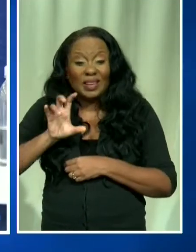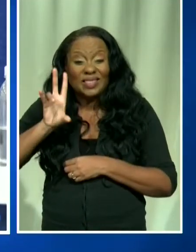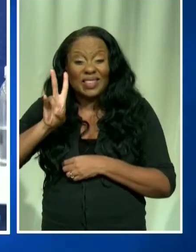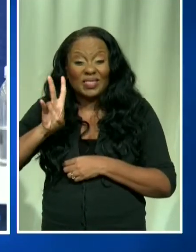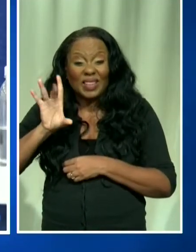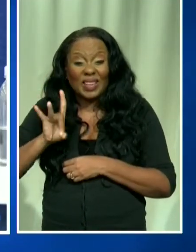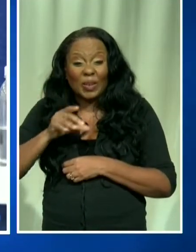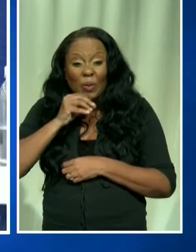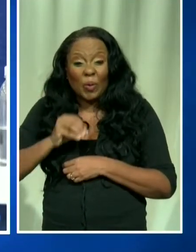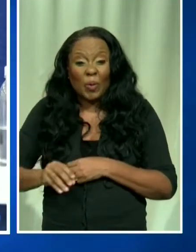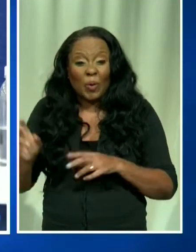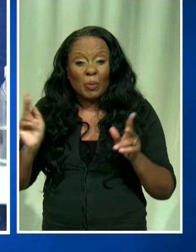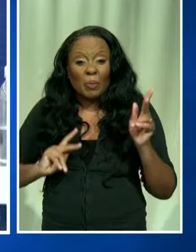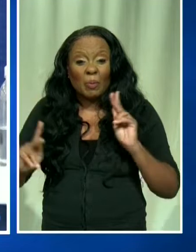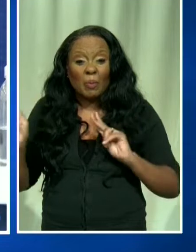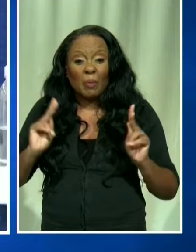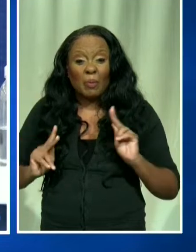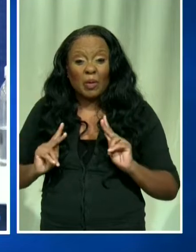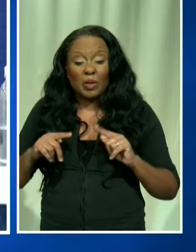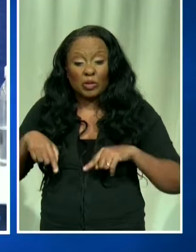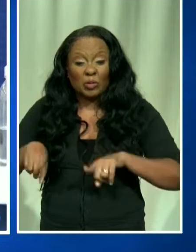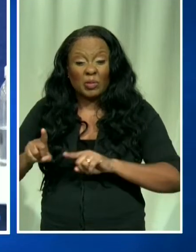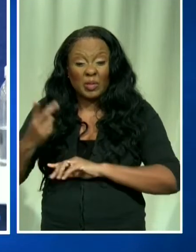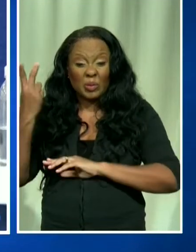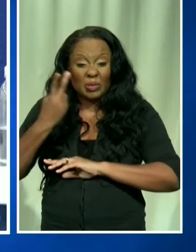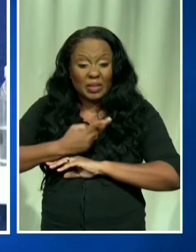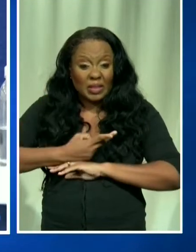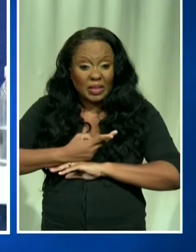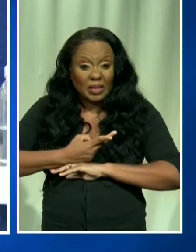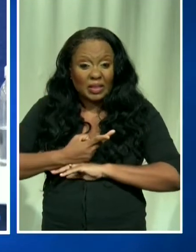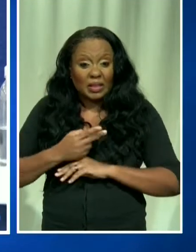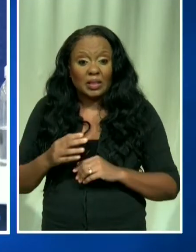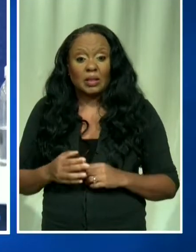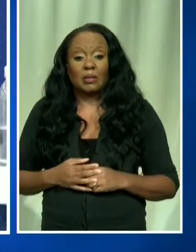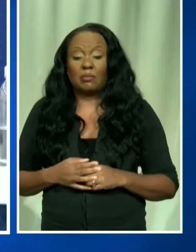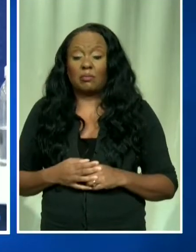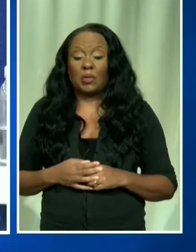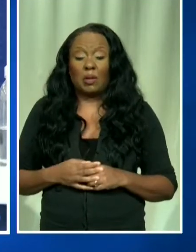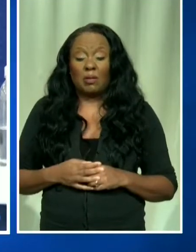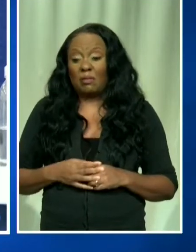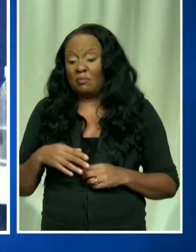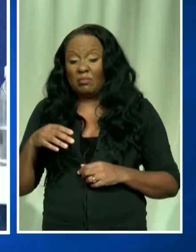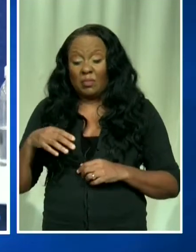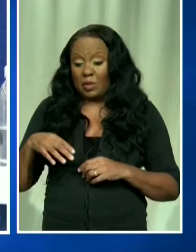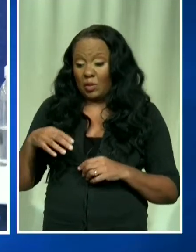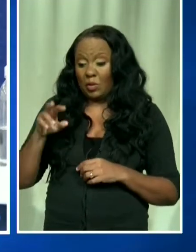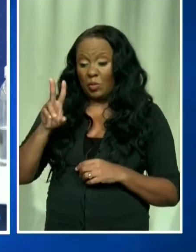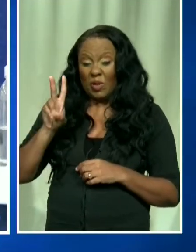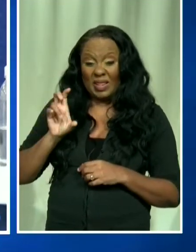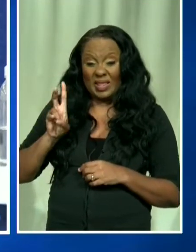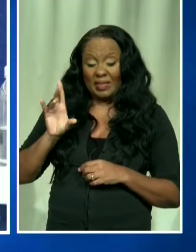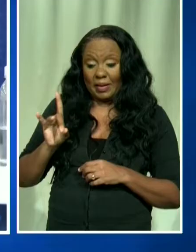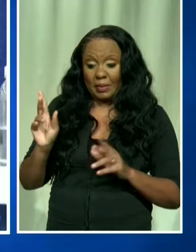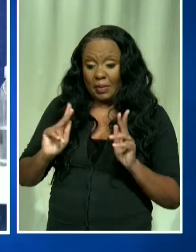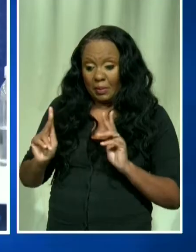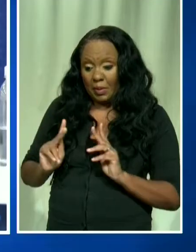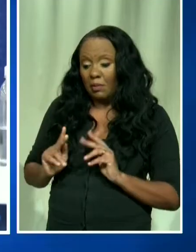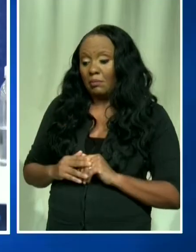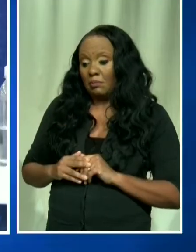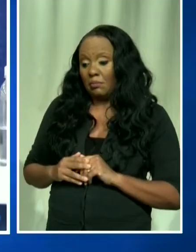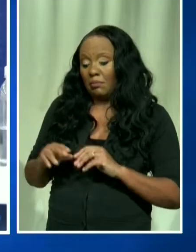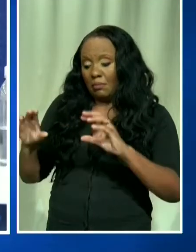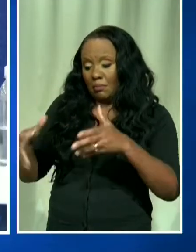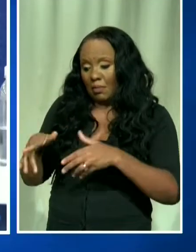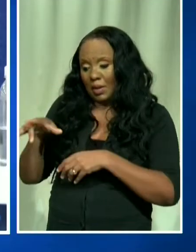clients over a 48-hour period, with over 70% of these clients requiring assistance for